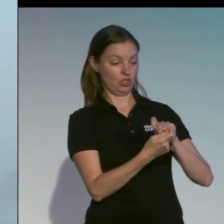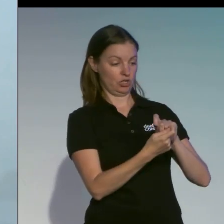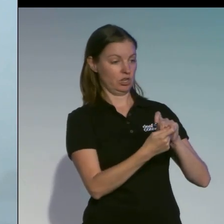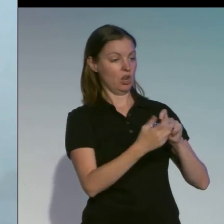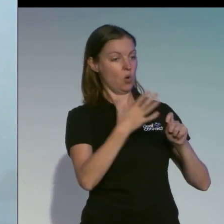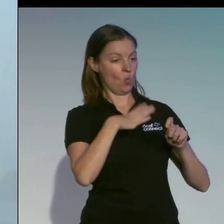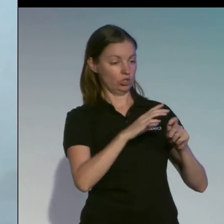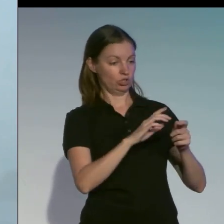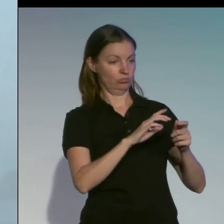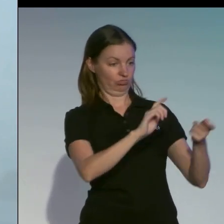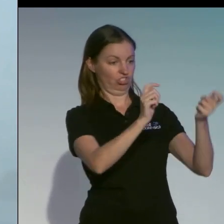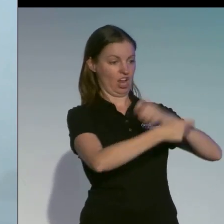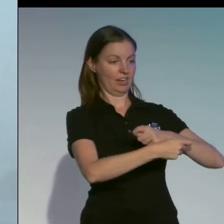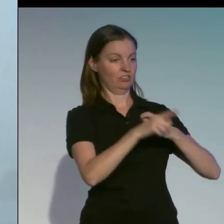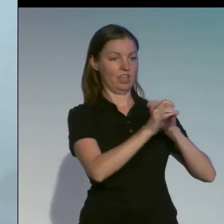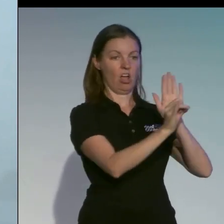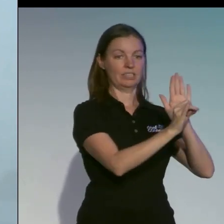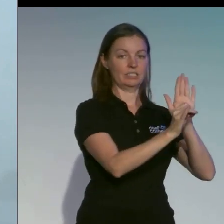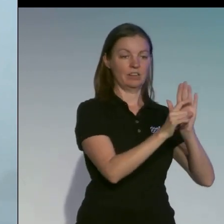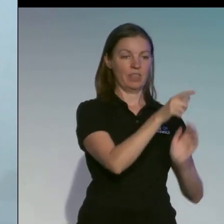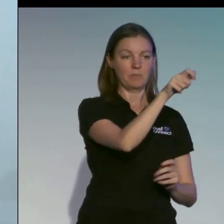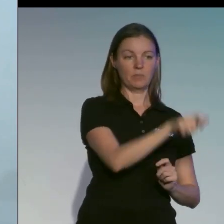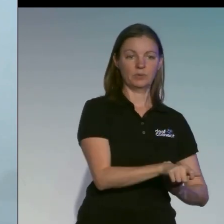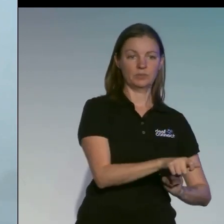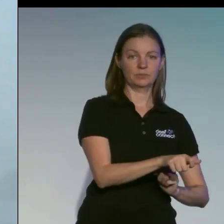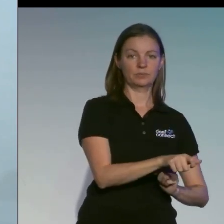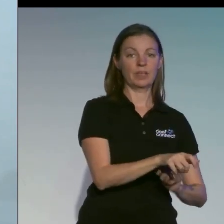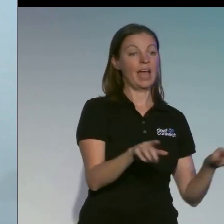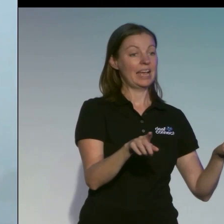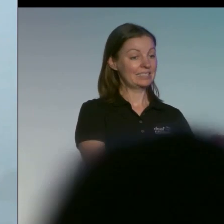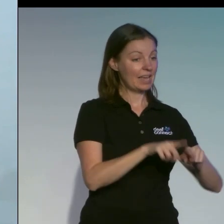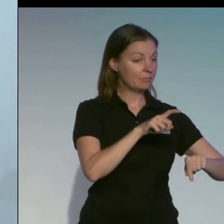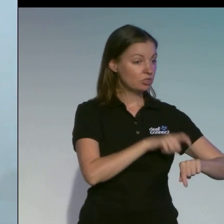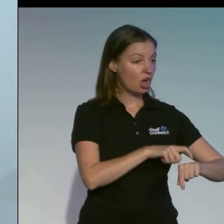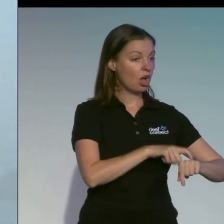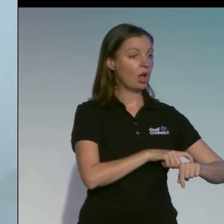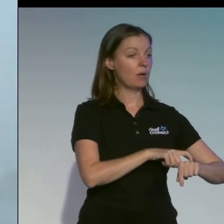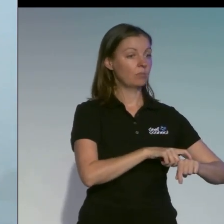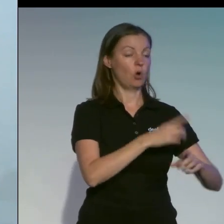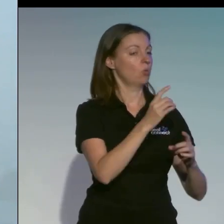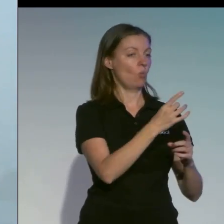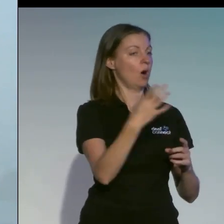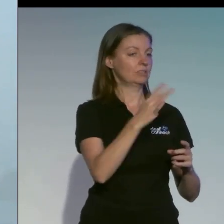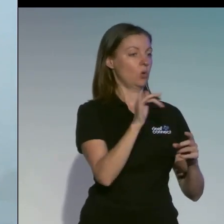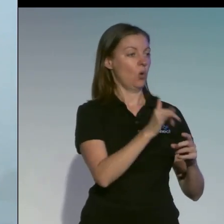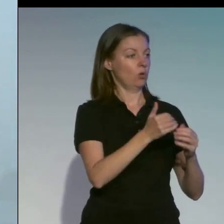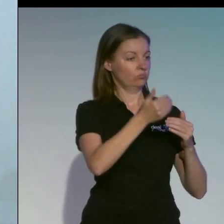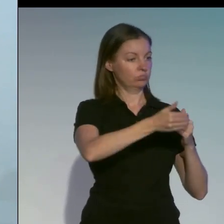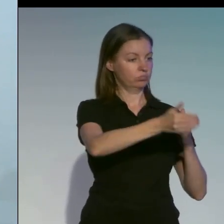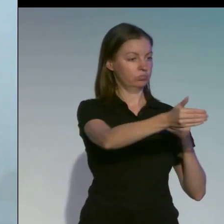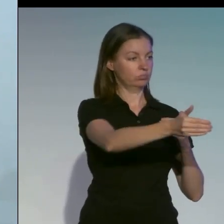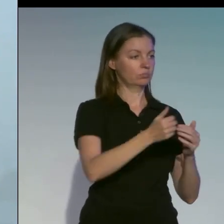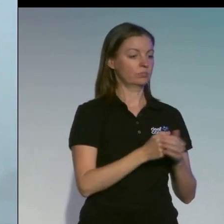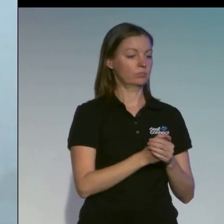sexual orientation of a person, either simultaneously or over periods of time. And as a result, most